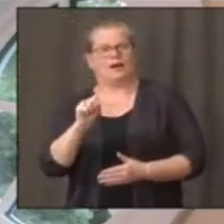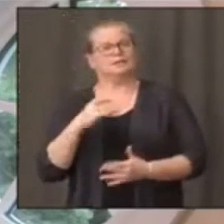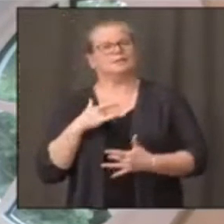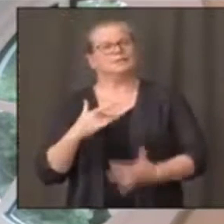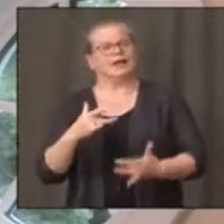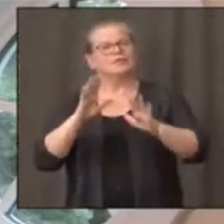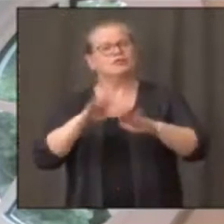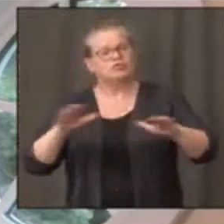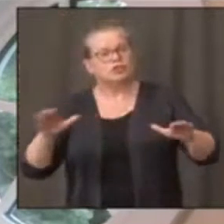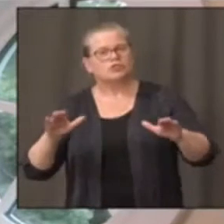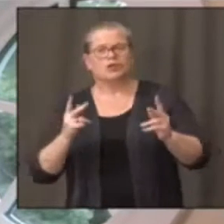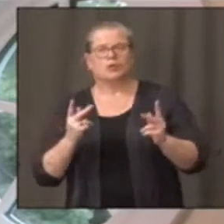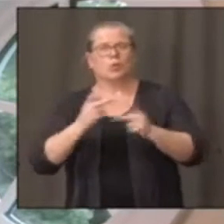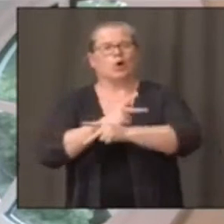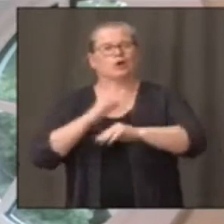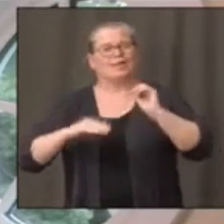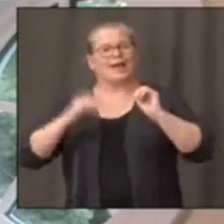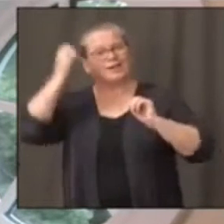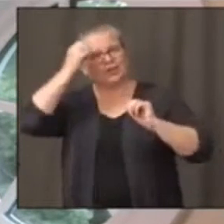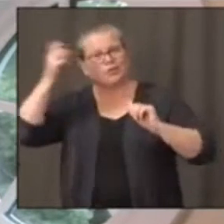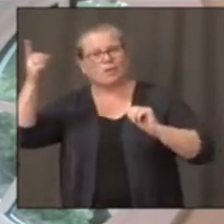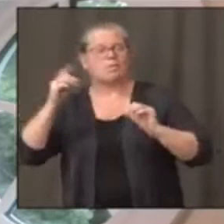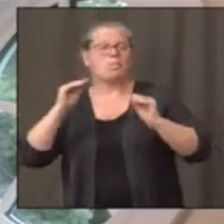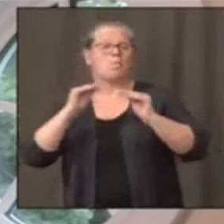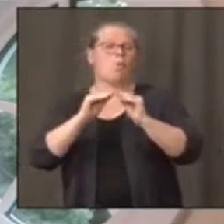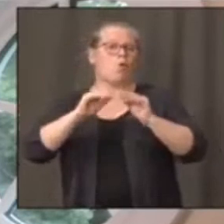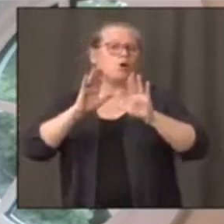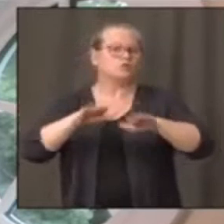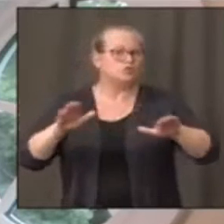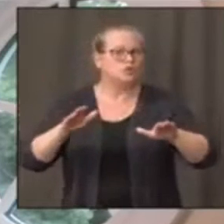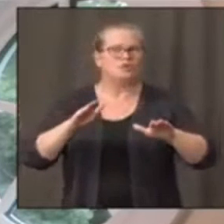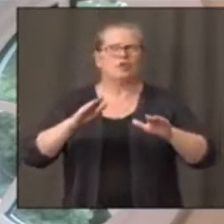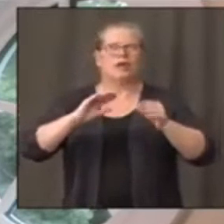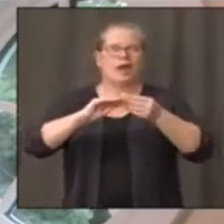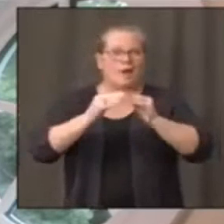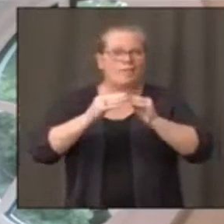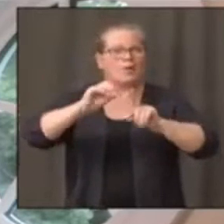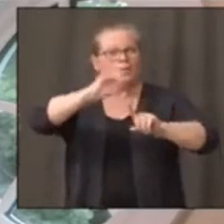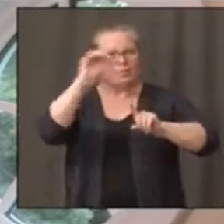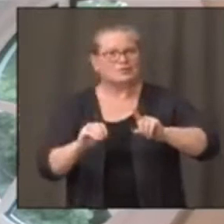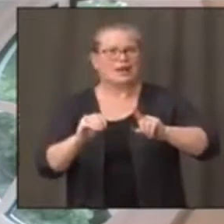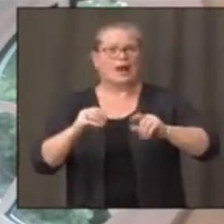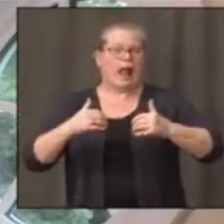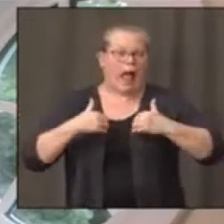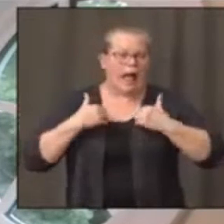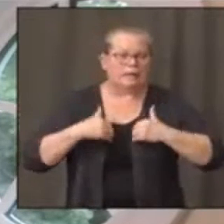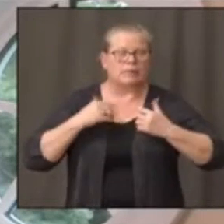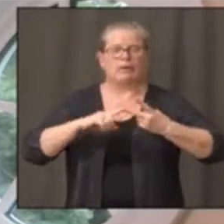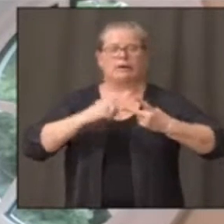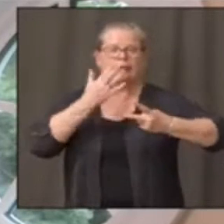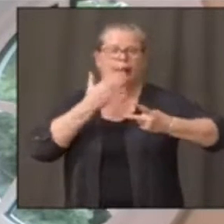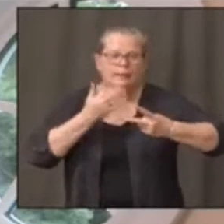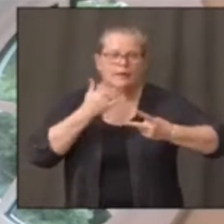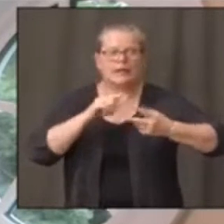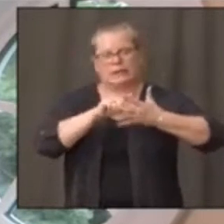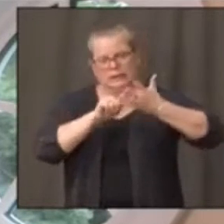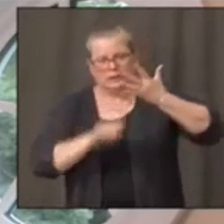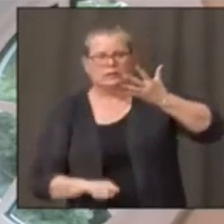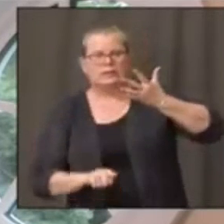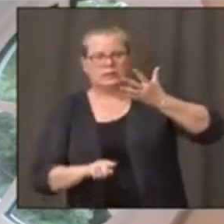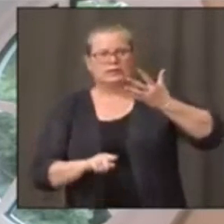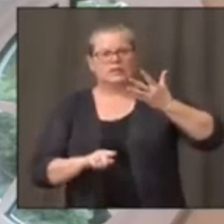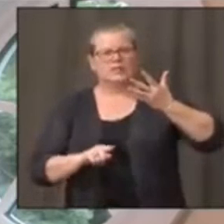of asthma, of diabetes among children. And so it's probably the case that they have higher risk overall